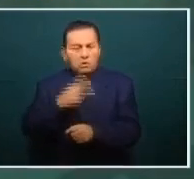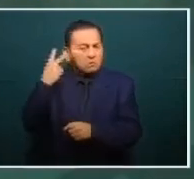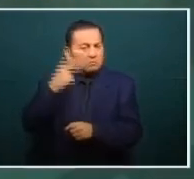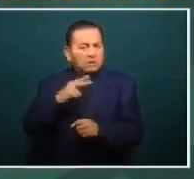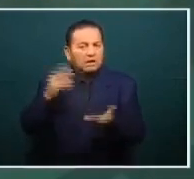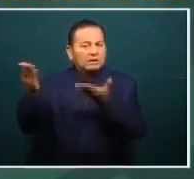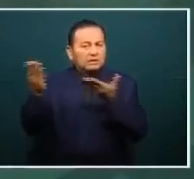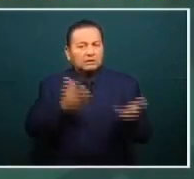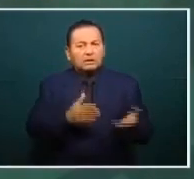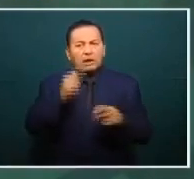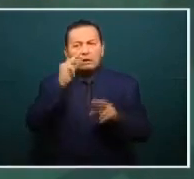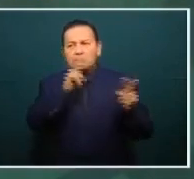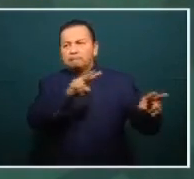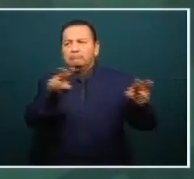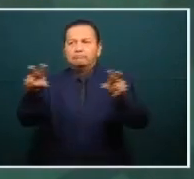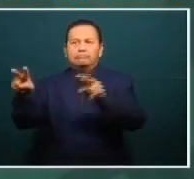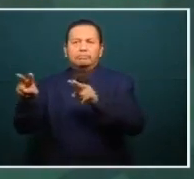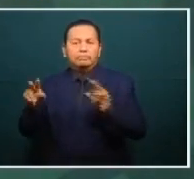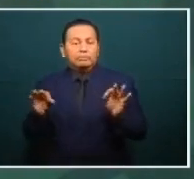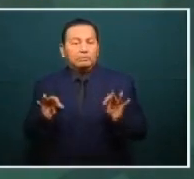change.